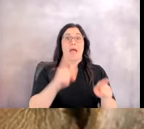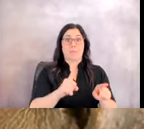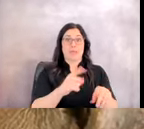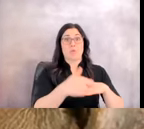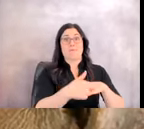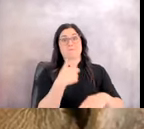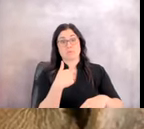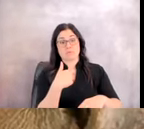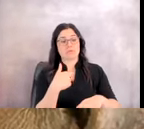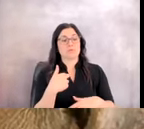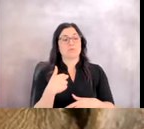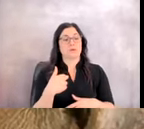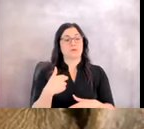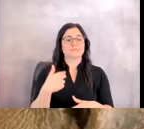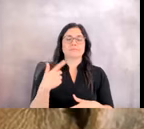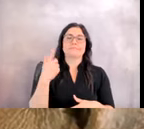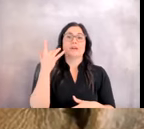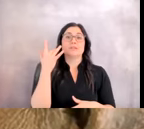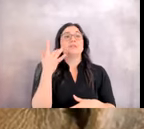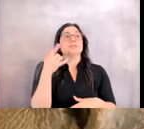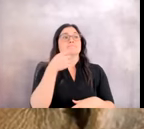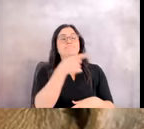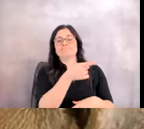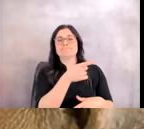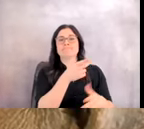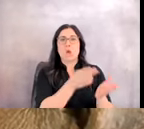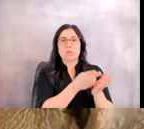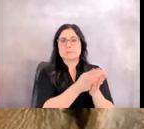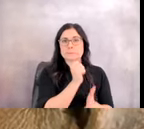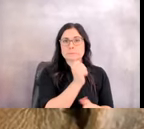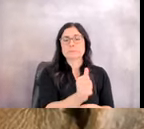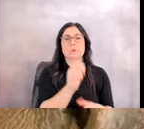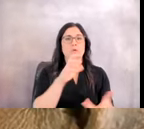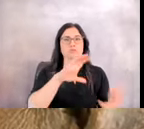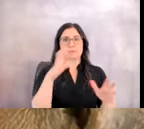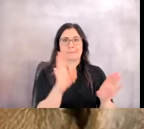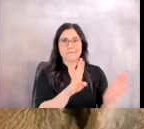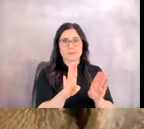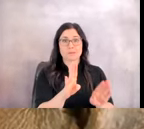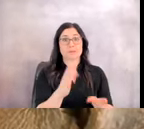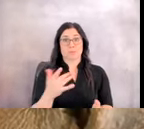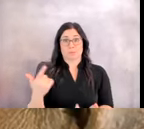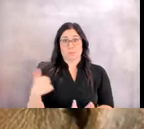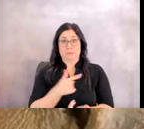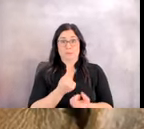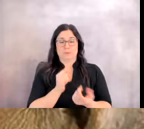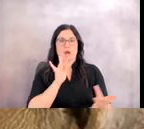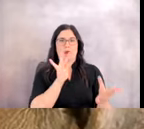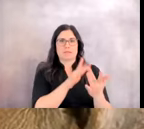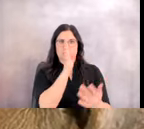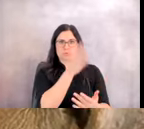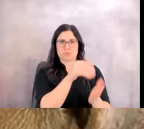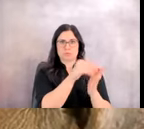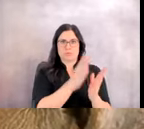our office, whether it be for academic dishonesty or disruptive behavior, the first thing we do is contact the student.